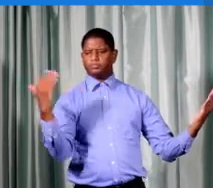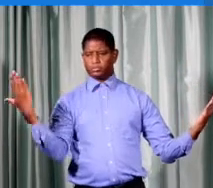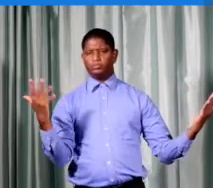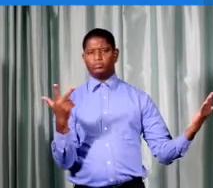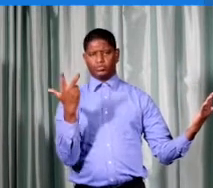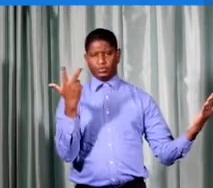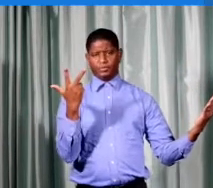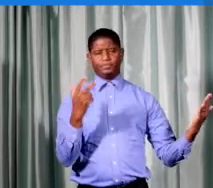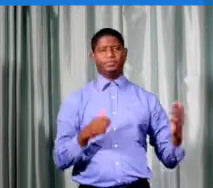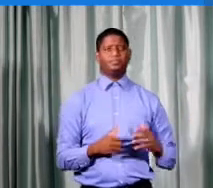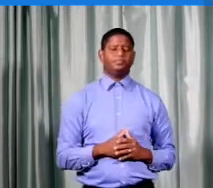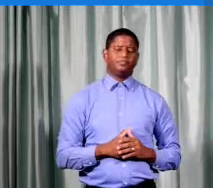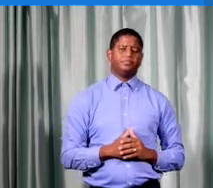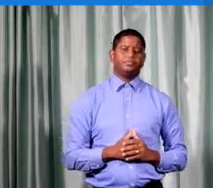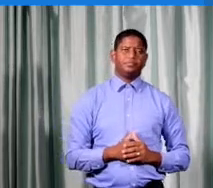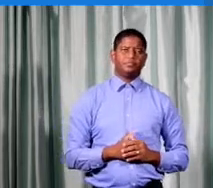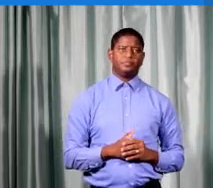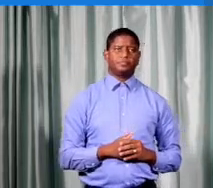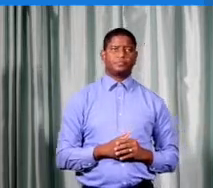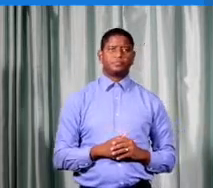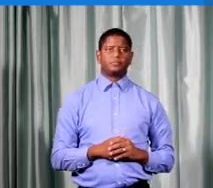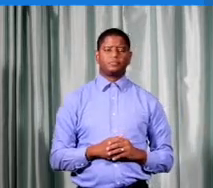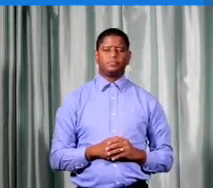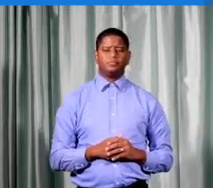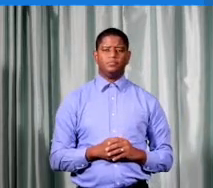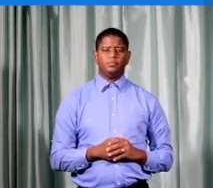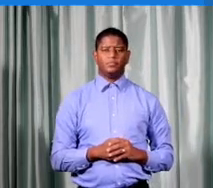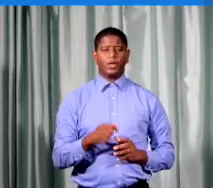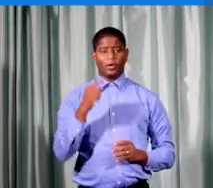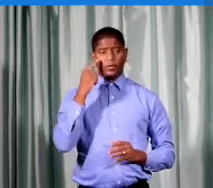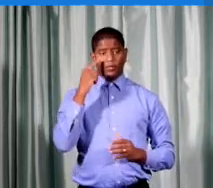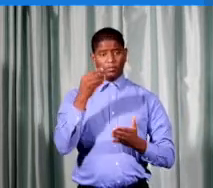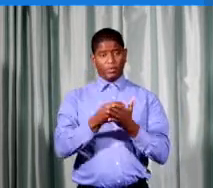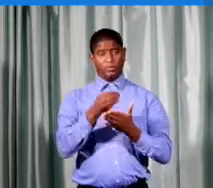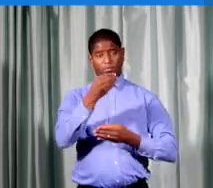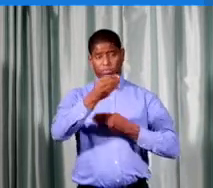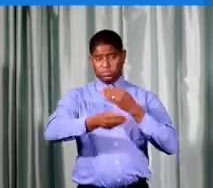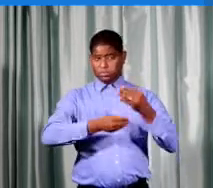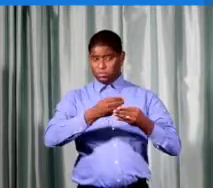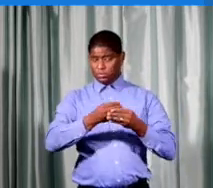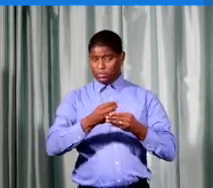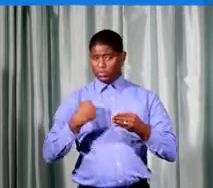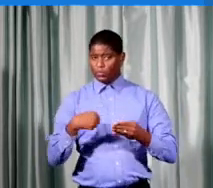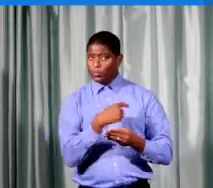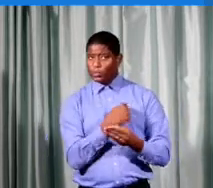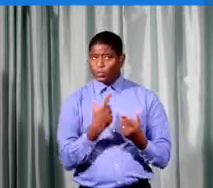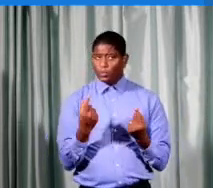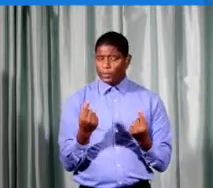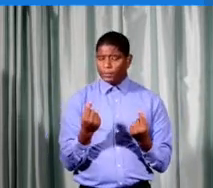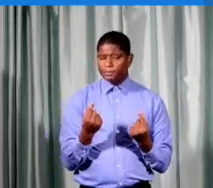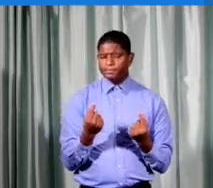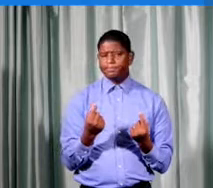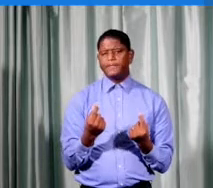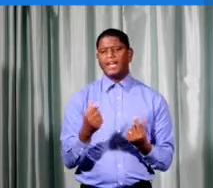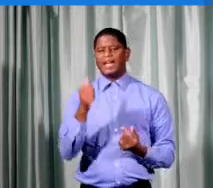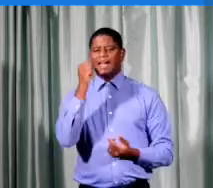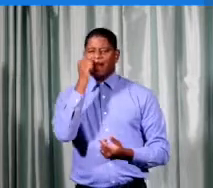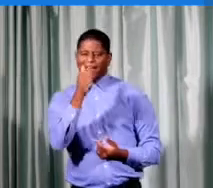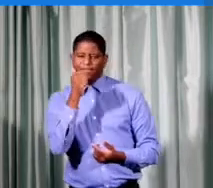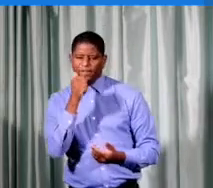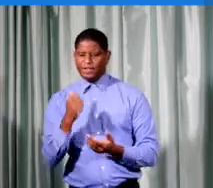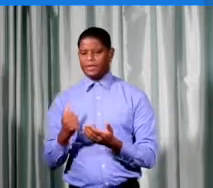So what we do in accounting is all your day-to-day activities, buying, selling, paying,